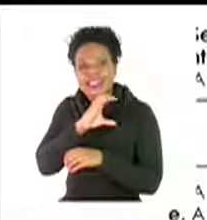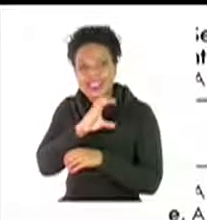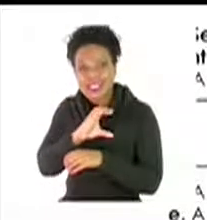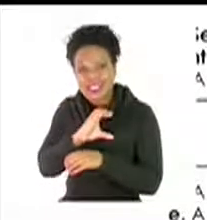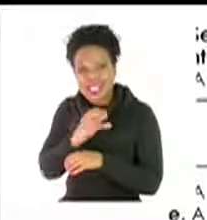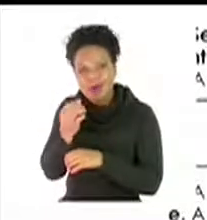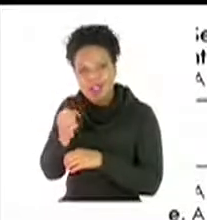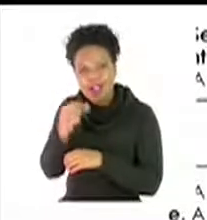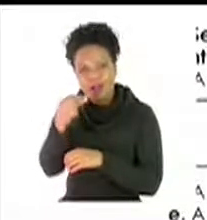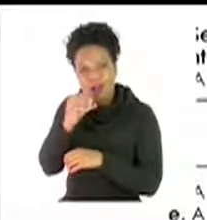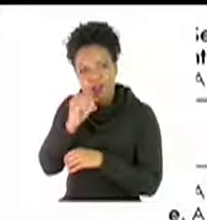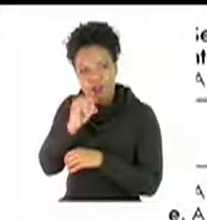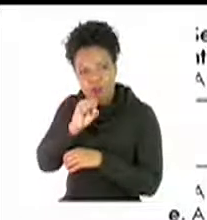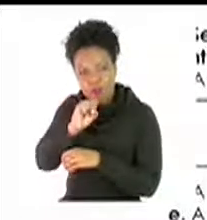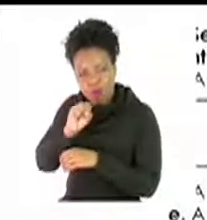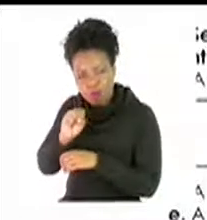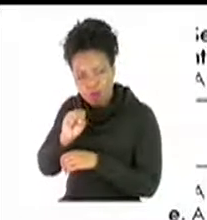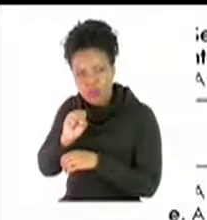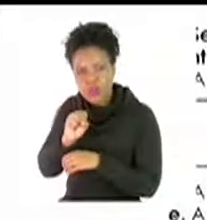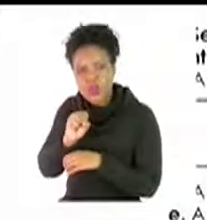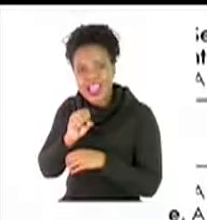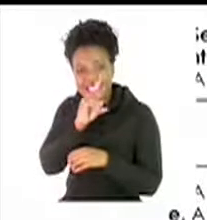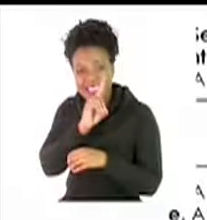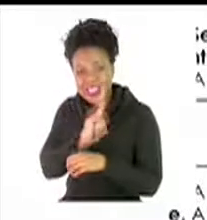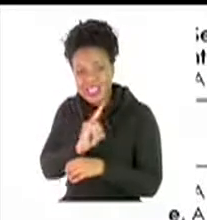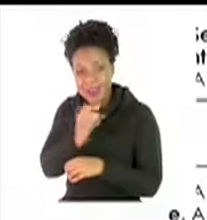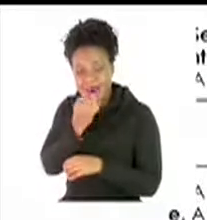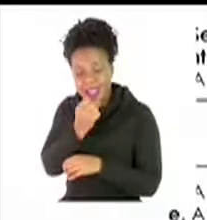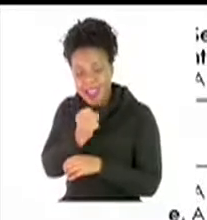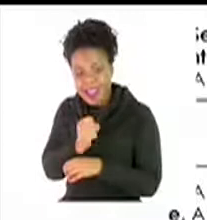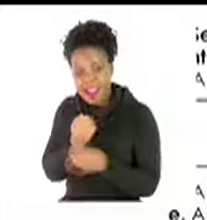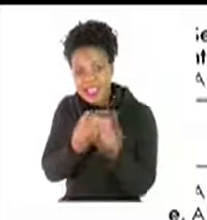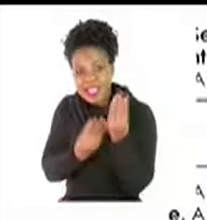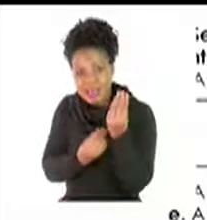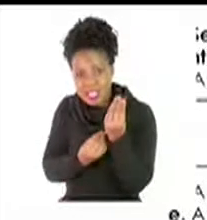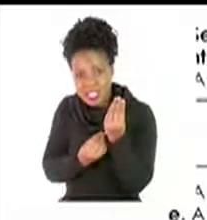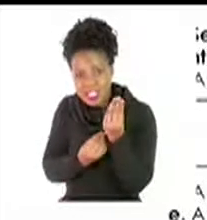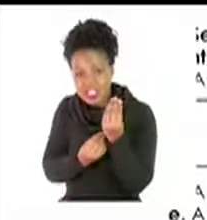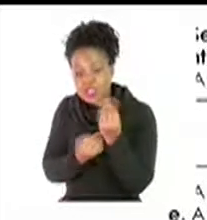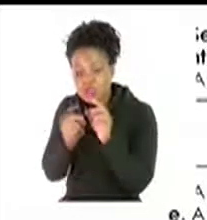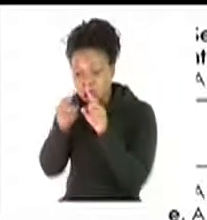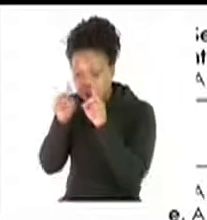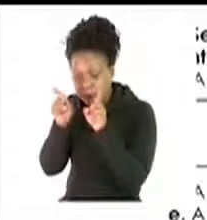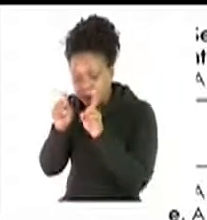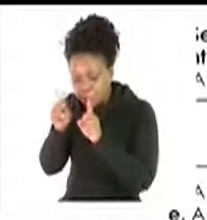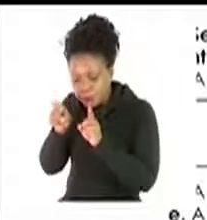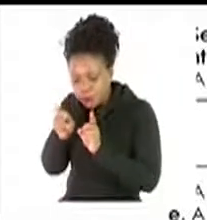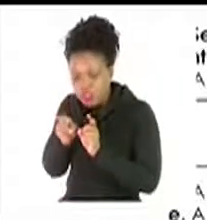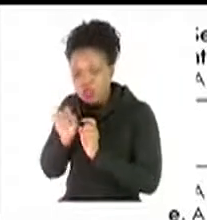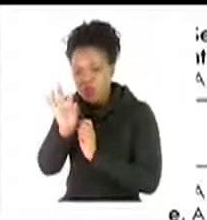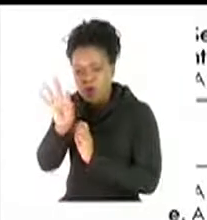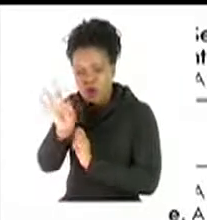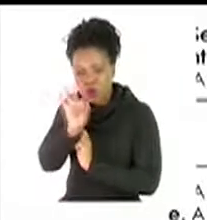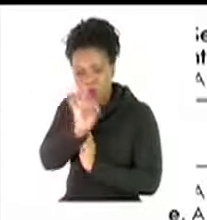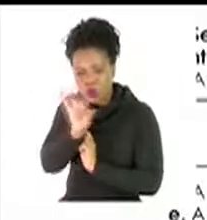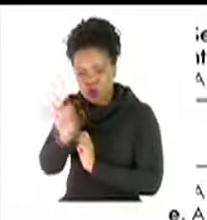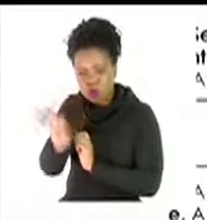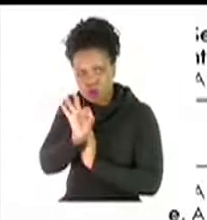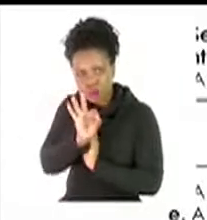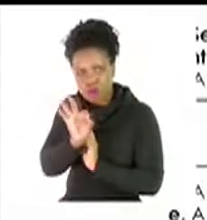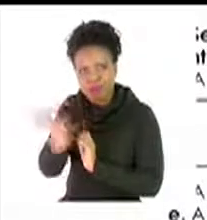Do we say hillock or hillet? The answer should